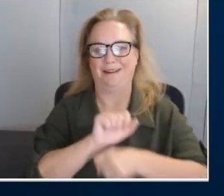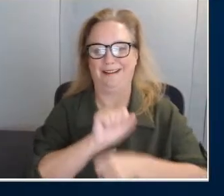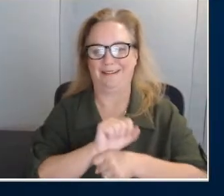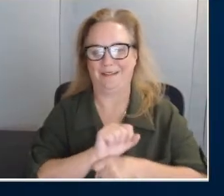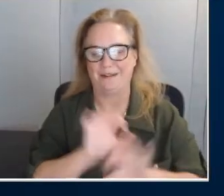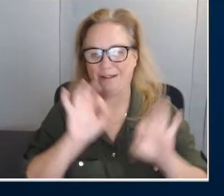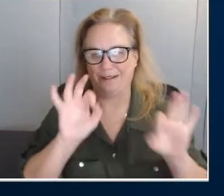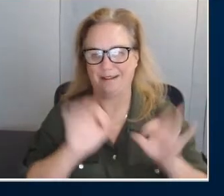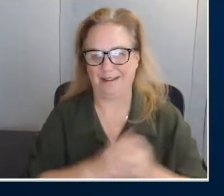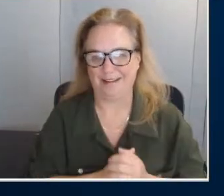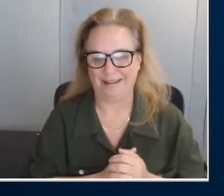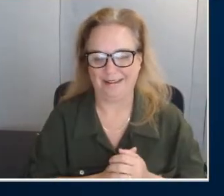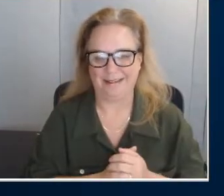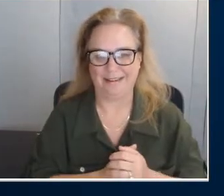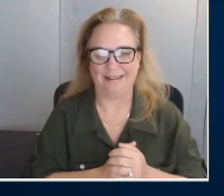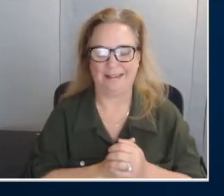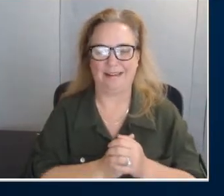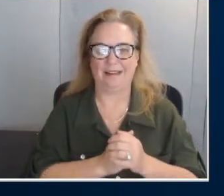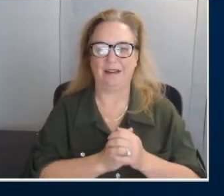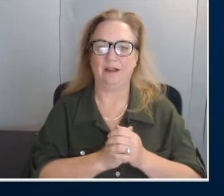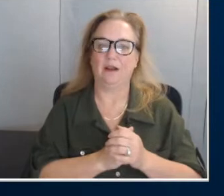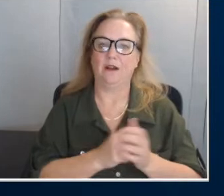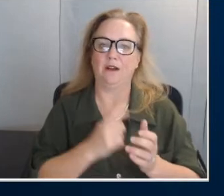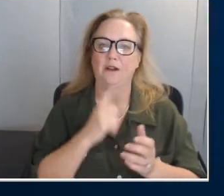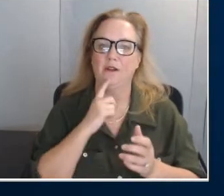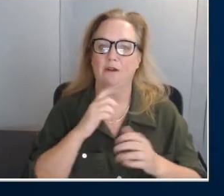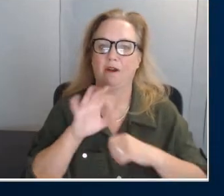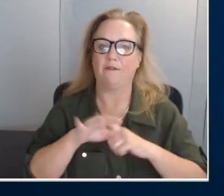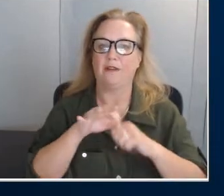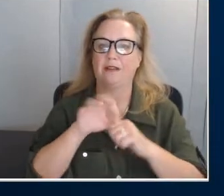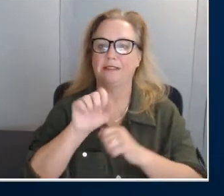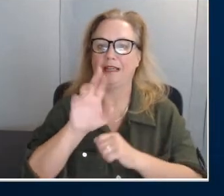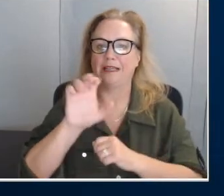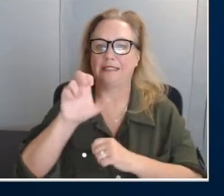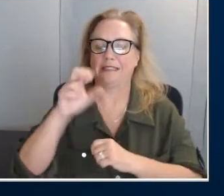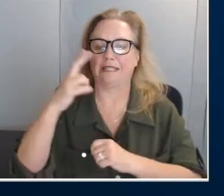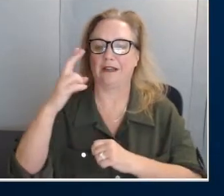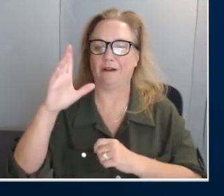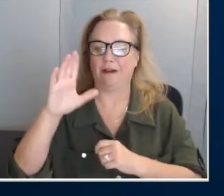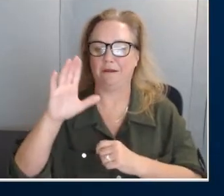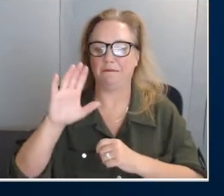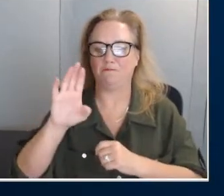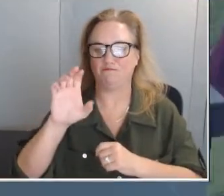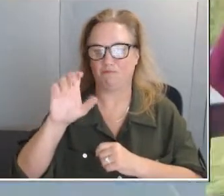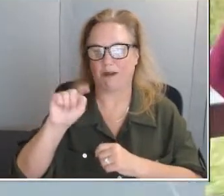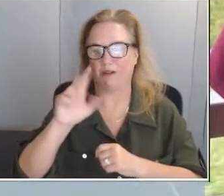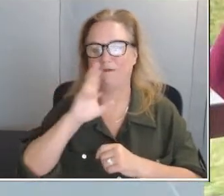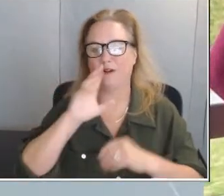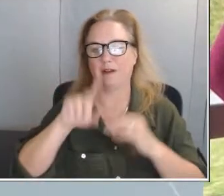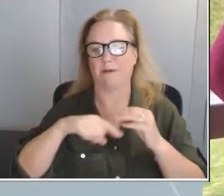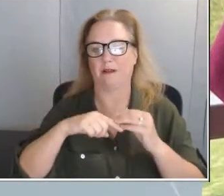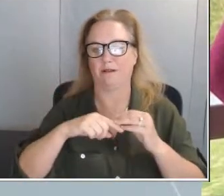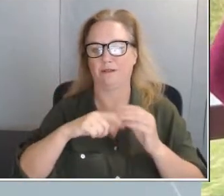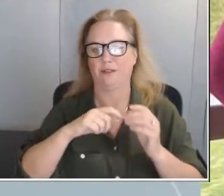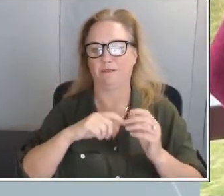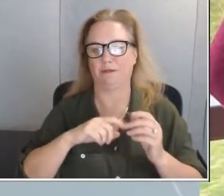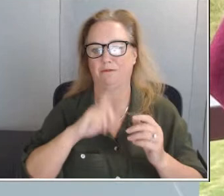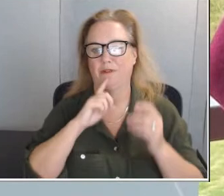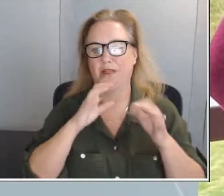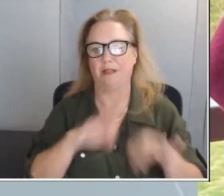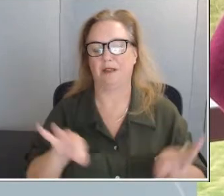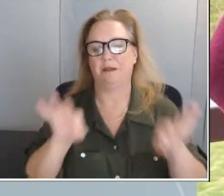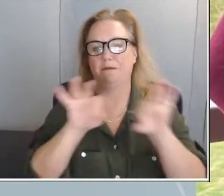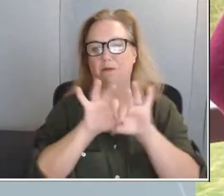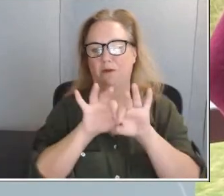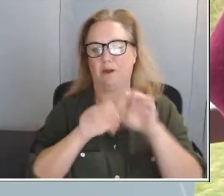that's nice. Great. We want to give a shout out to your fiance, Sarah, Brett, because you've talked about how she was so key in getting you through